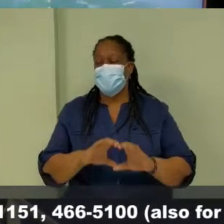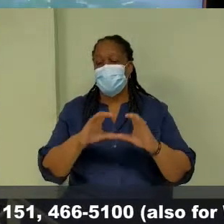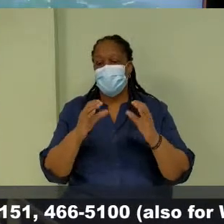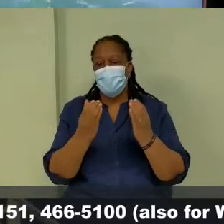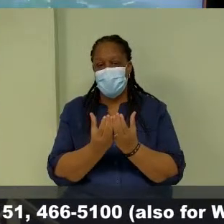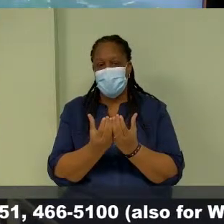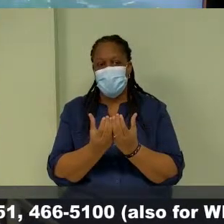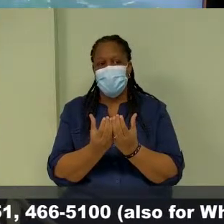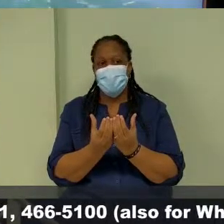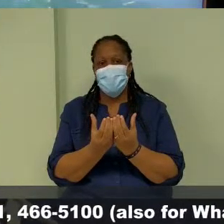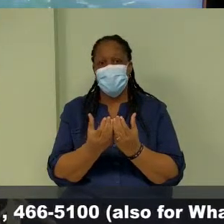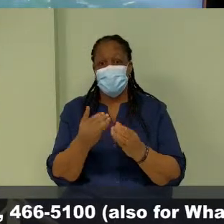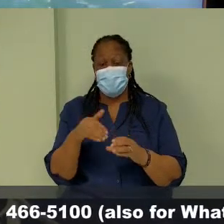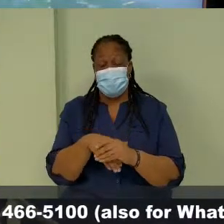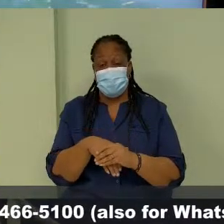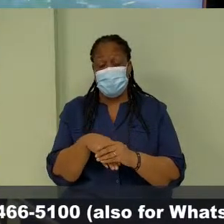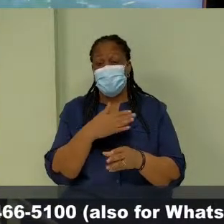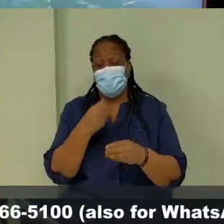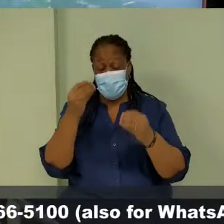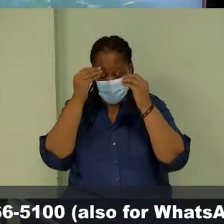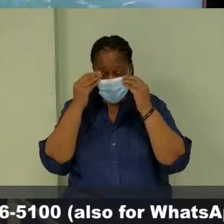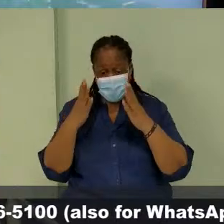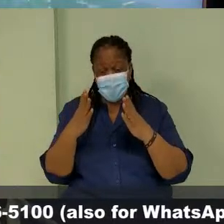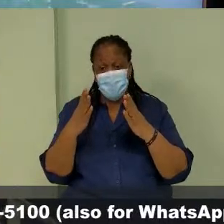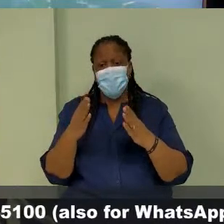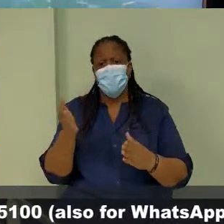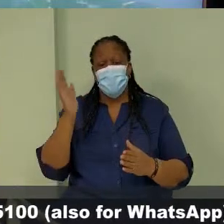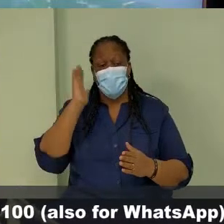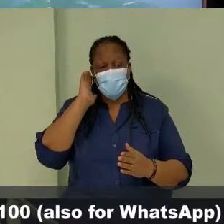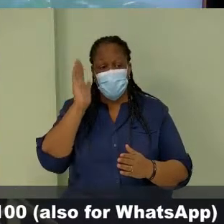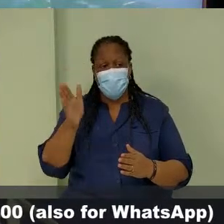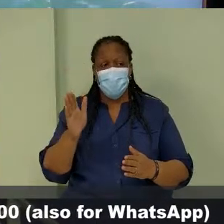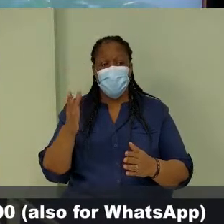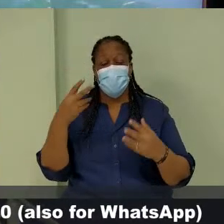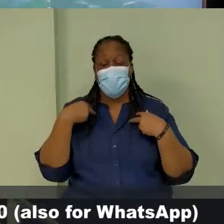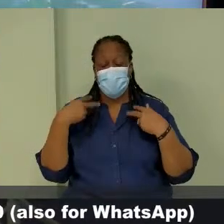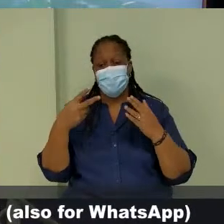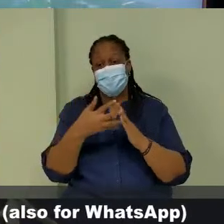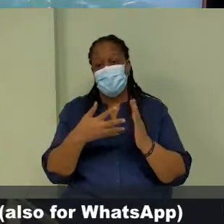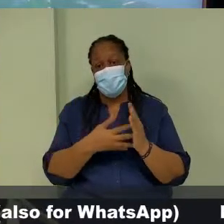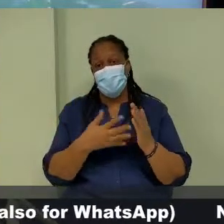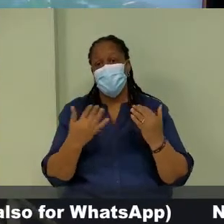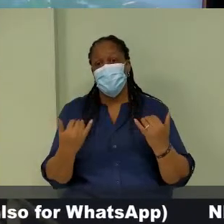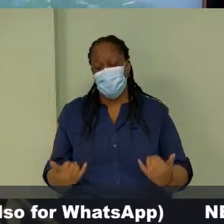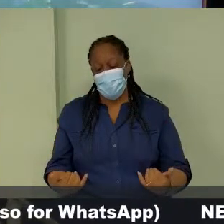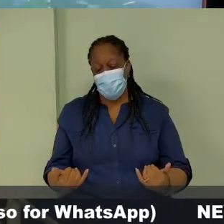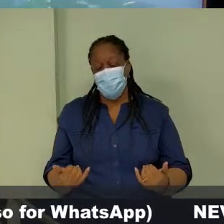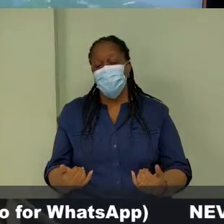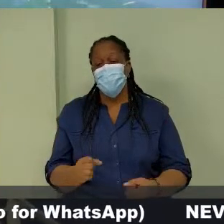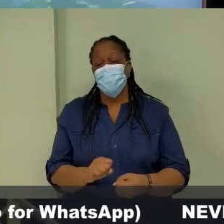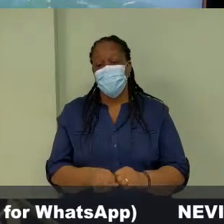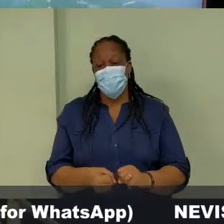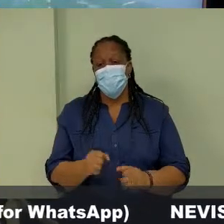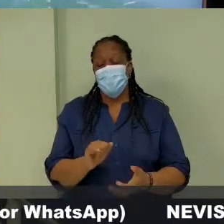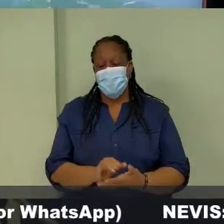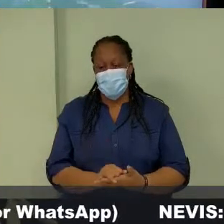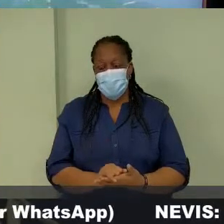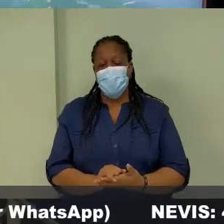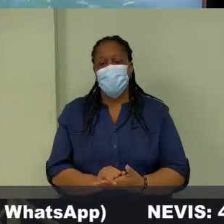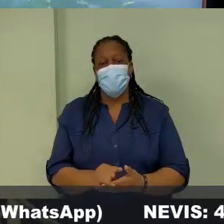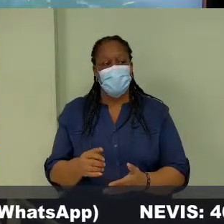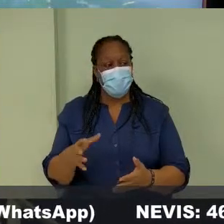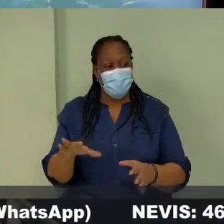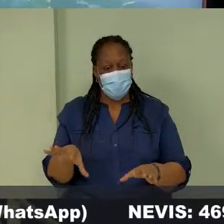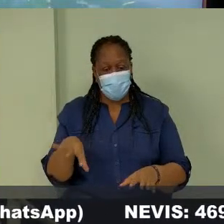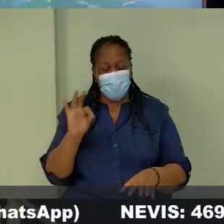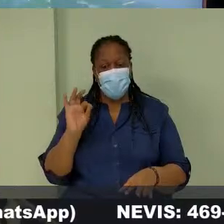be assessed and will be kept in home quarantine until these test results are received.